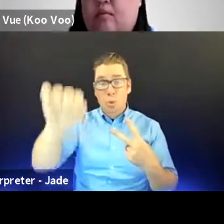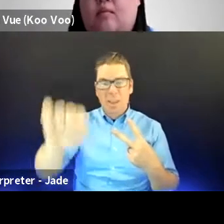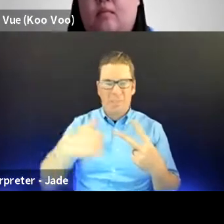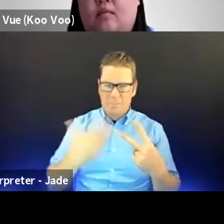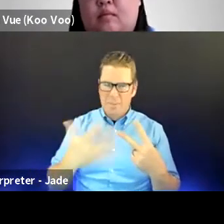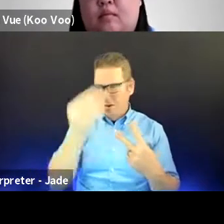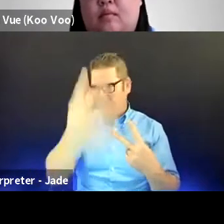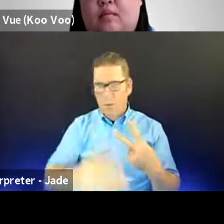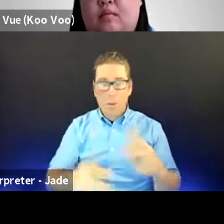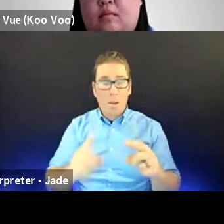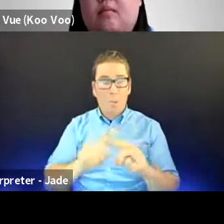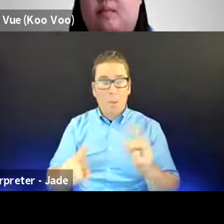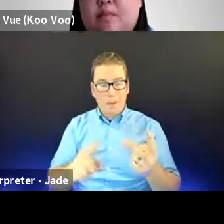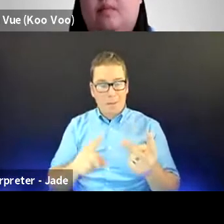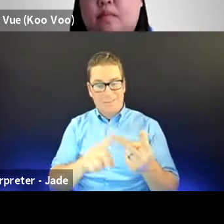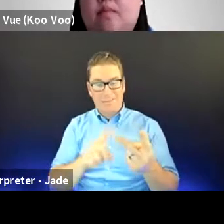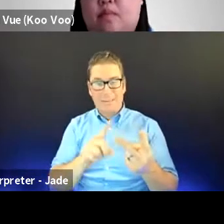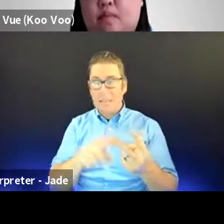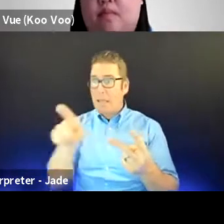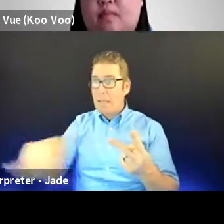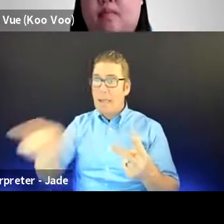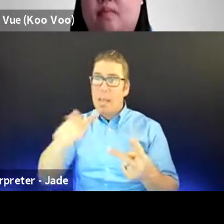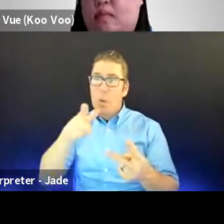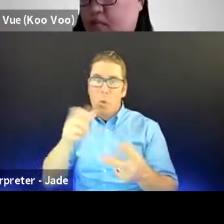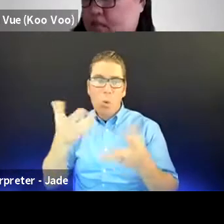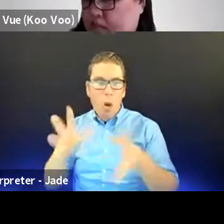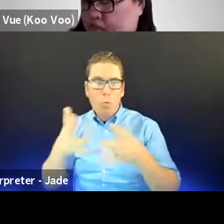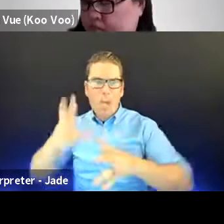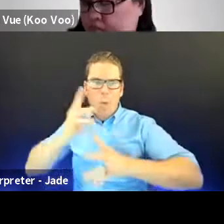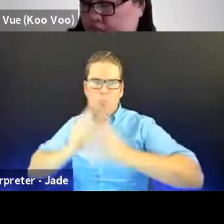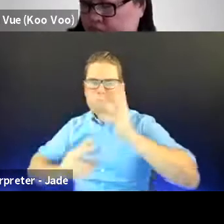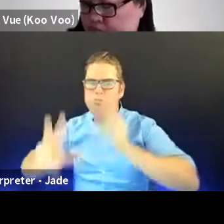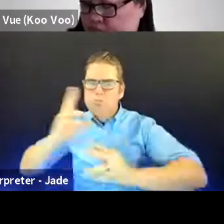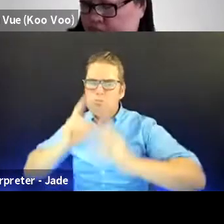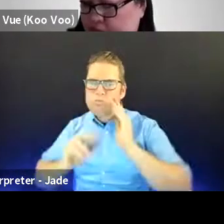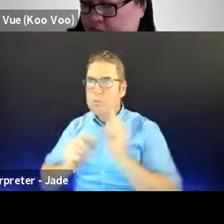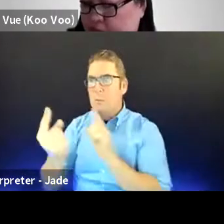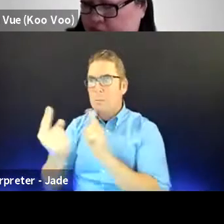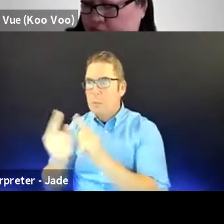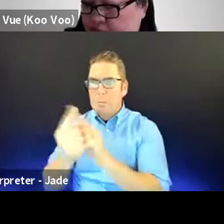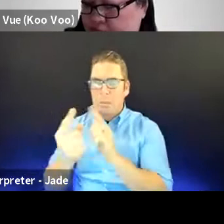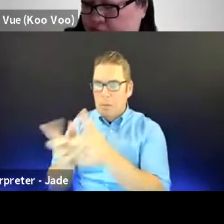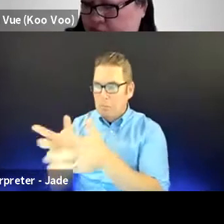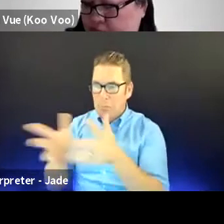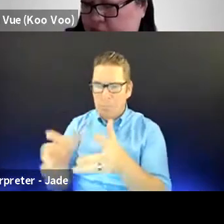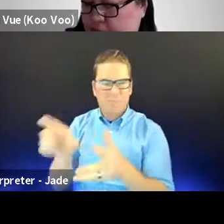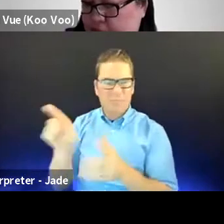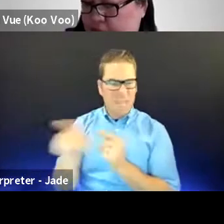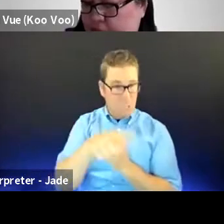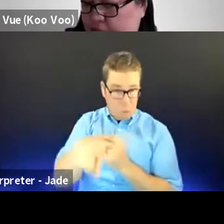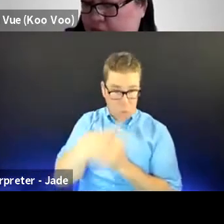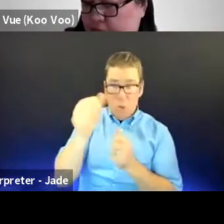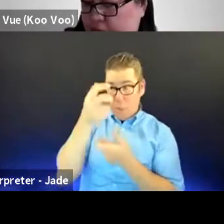to people who've been there and done it. People you trust and that you are pretty sure have your best interests